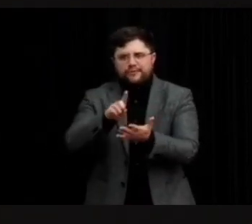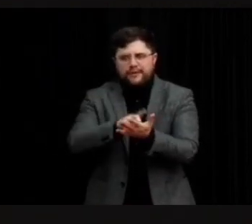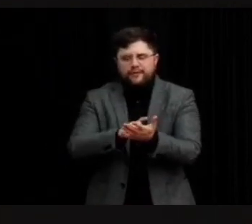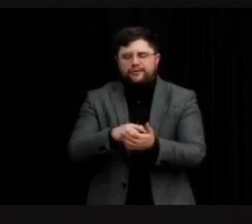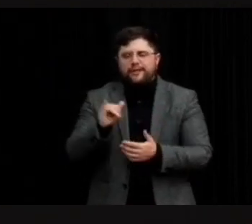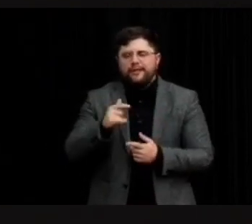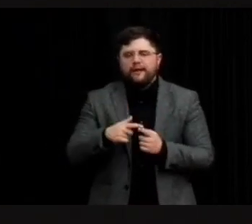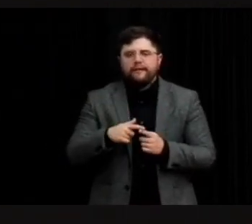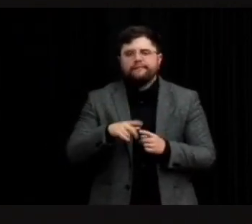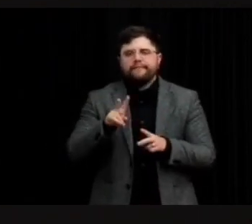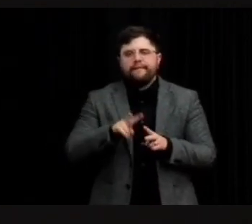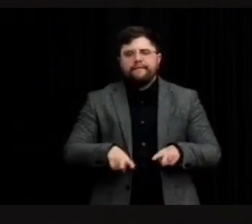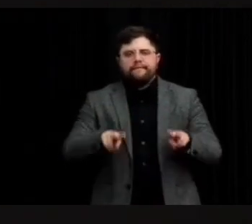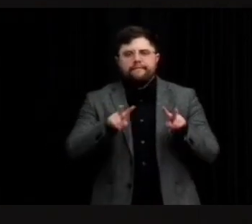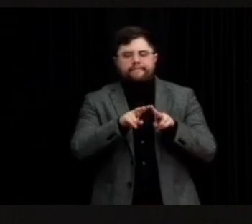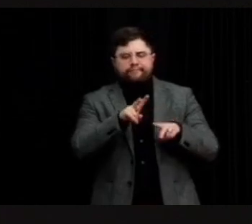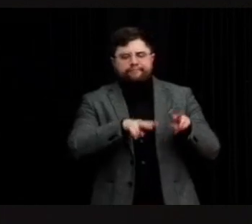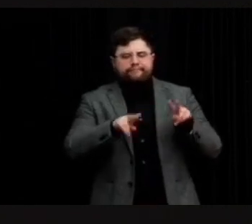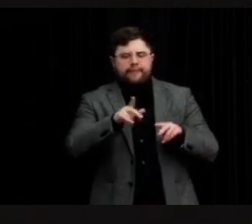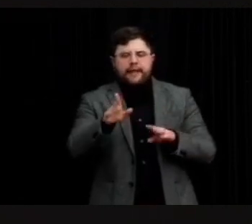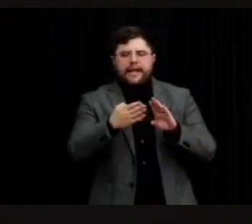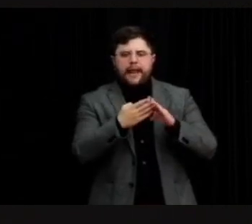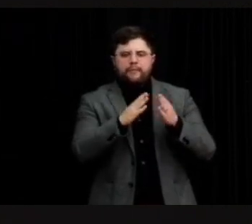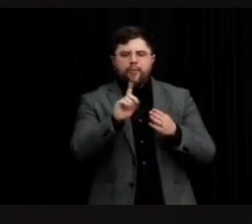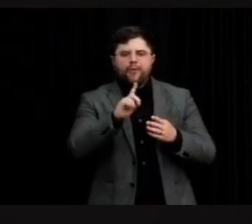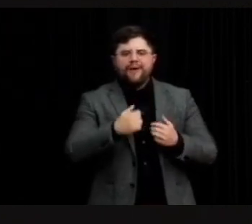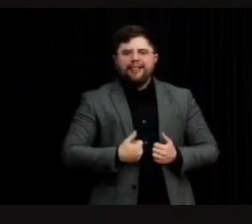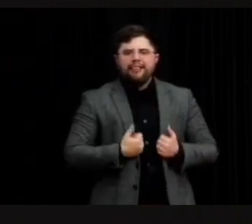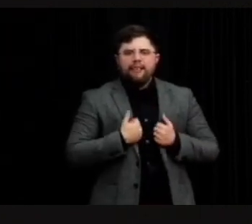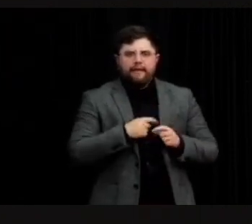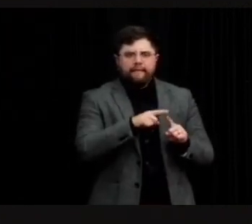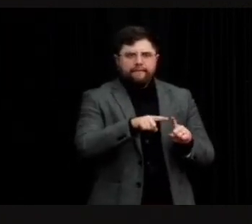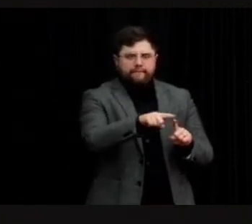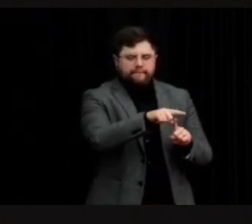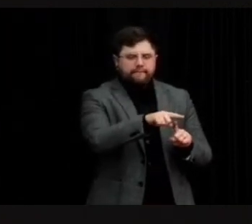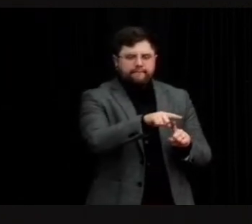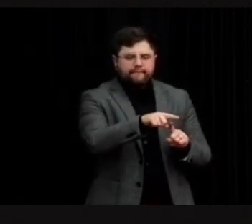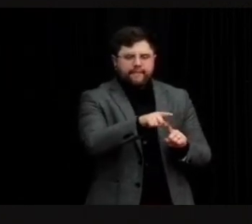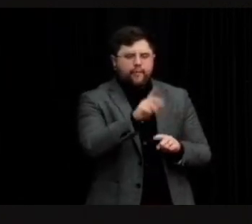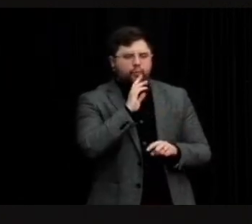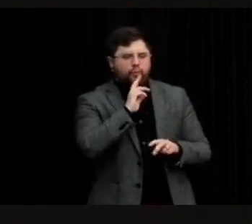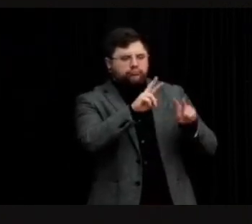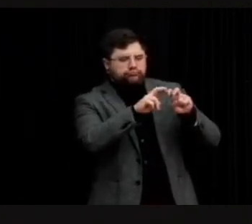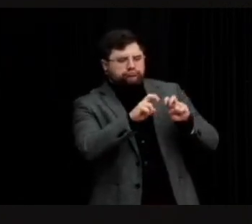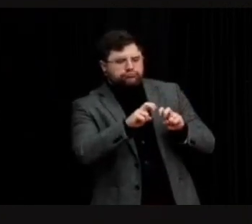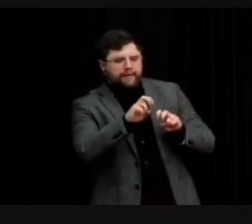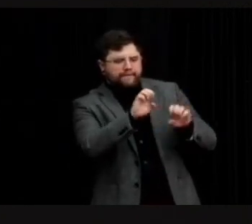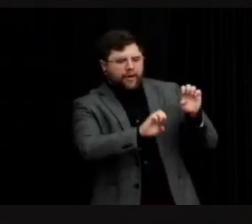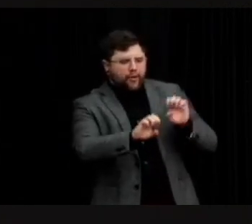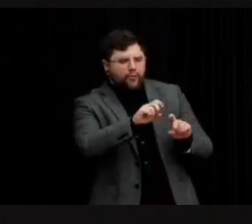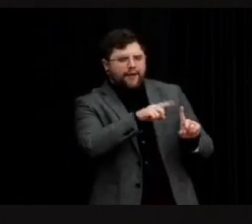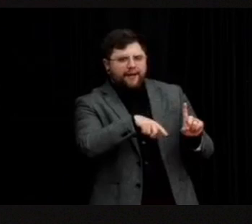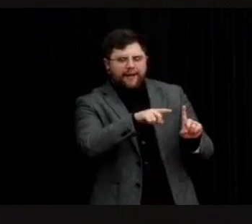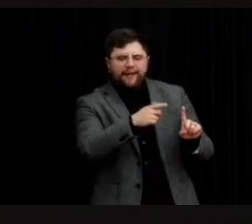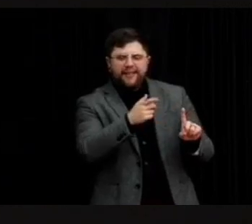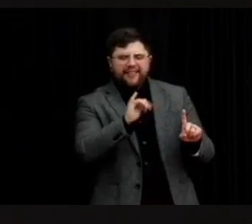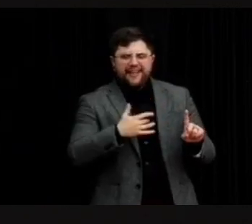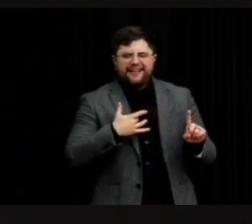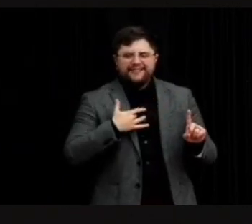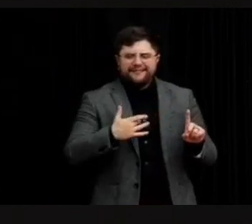like valuation based on the neighborhood you live in, is disproportionately